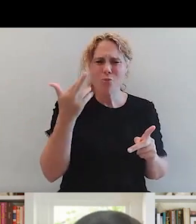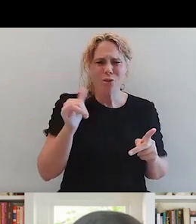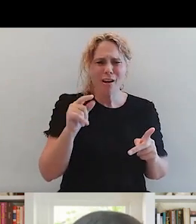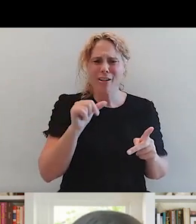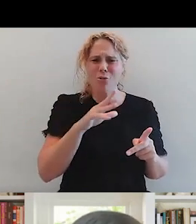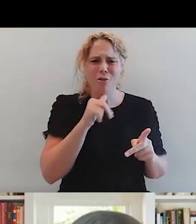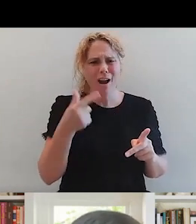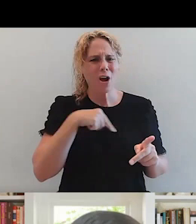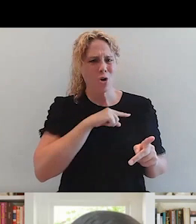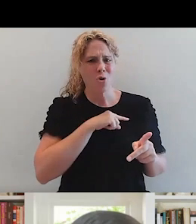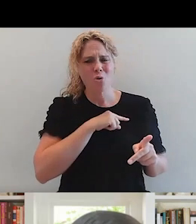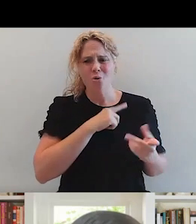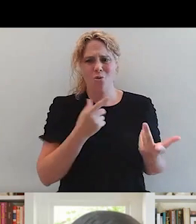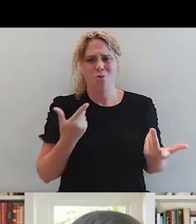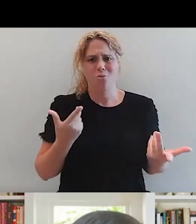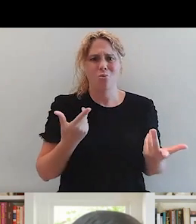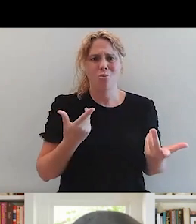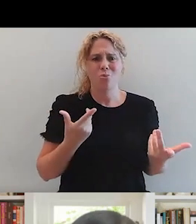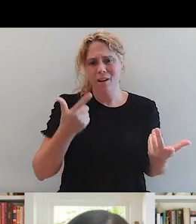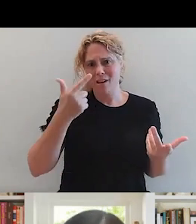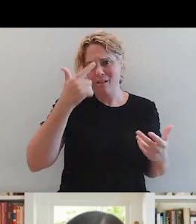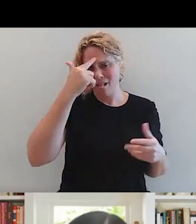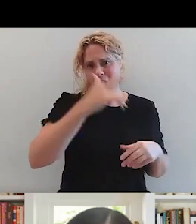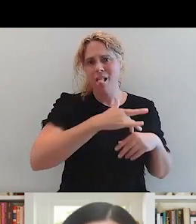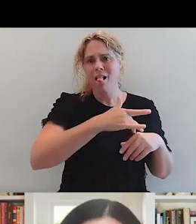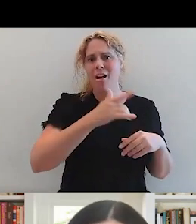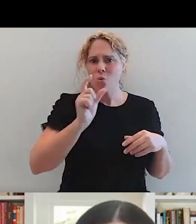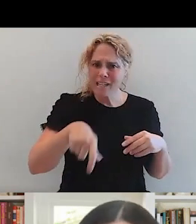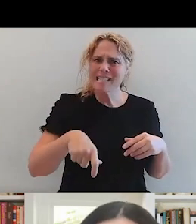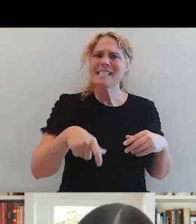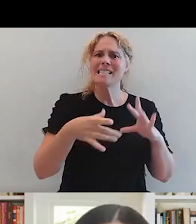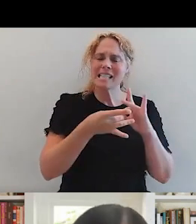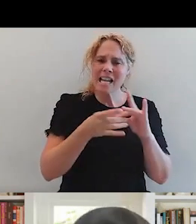We dwell living in connections with people.